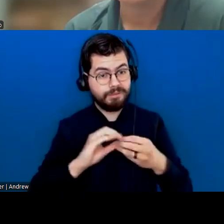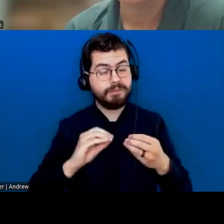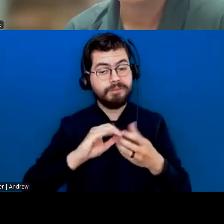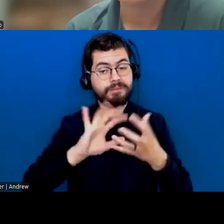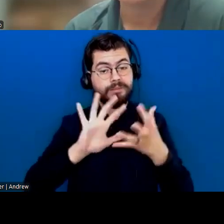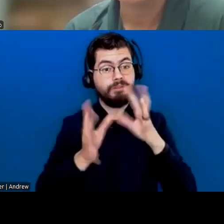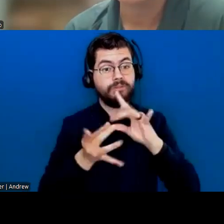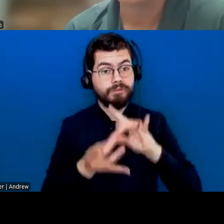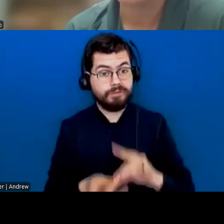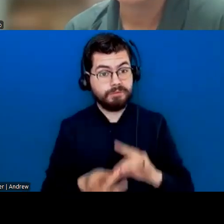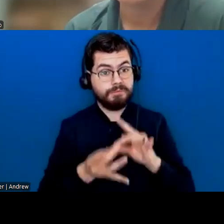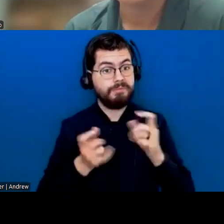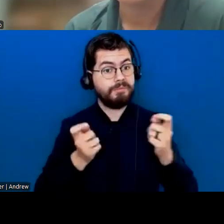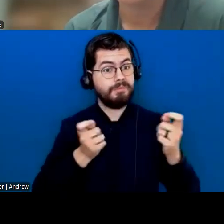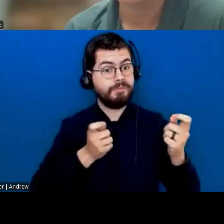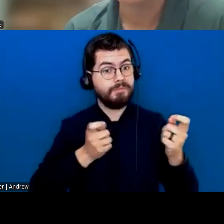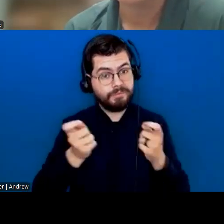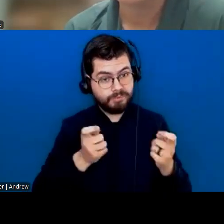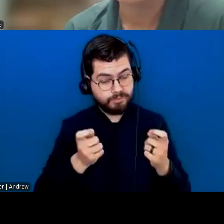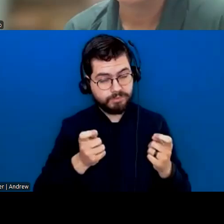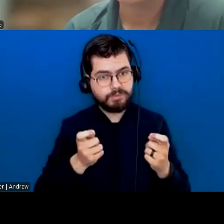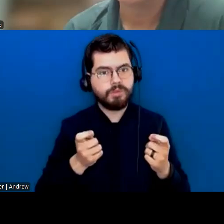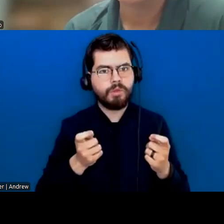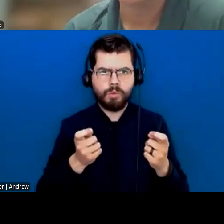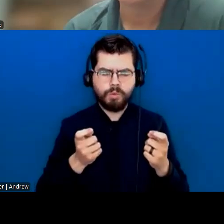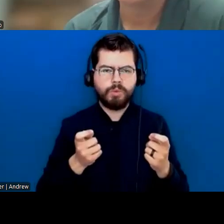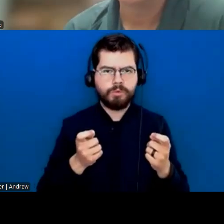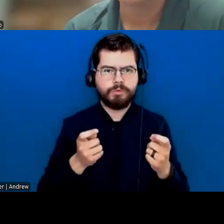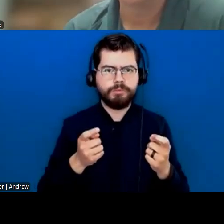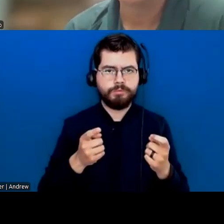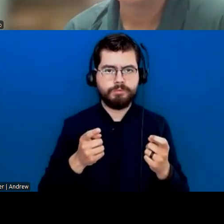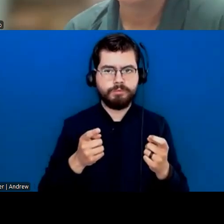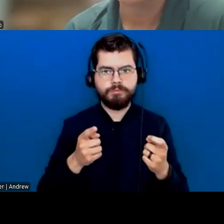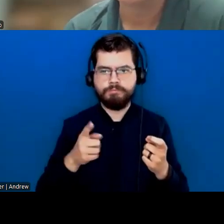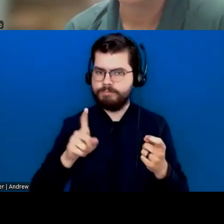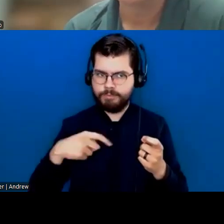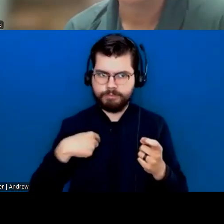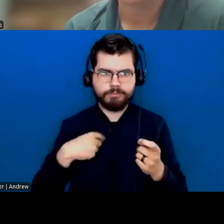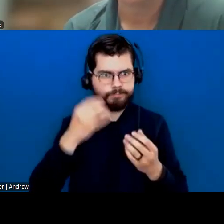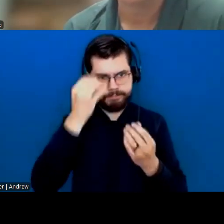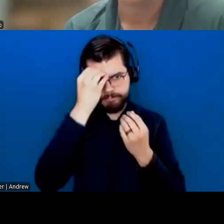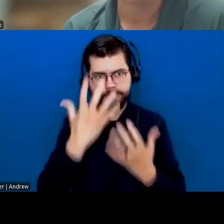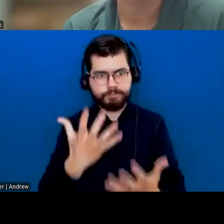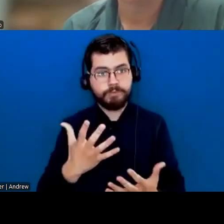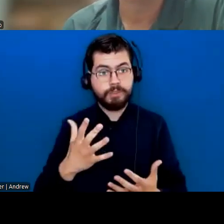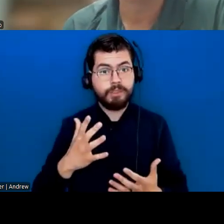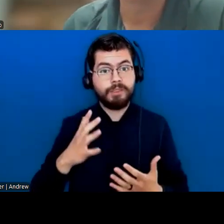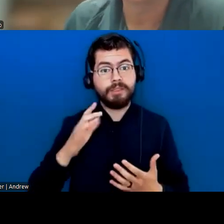biggest things, and I've been remiss to not say this. I mean, if people are familiar with the Willamette Valley,